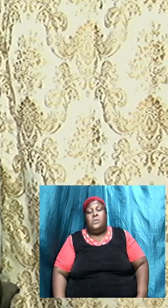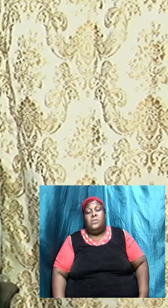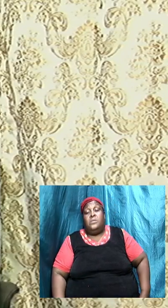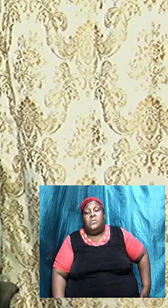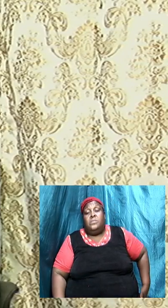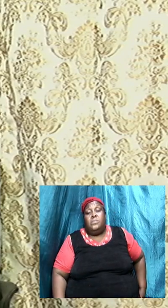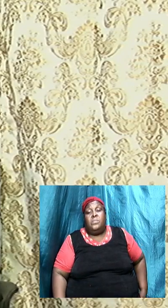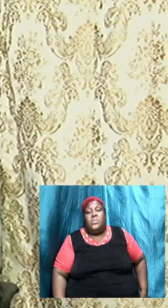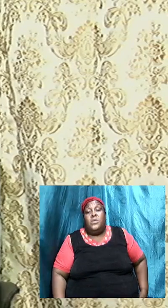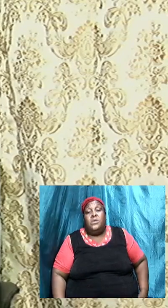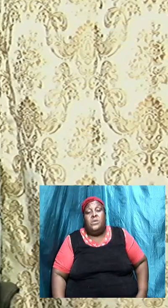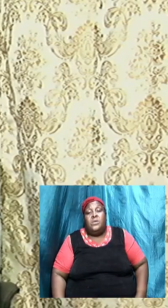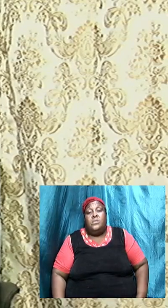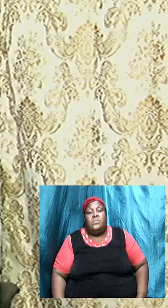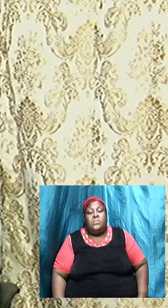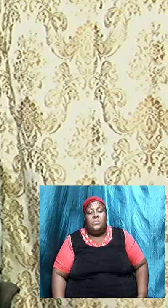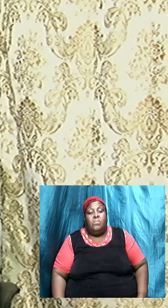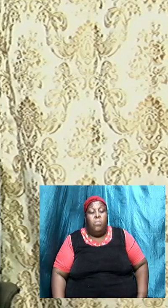Like I said,